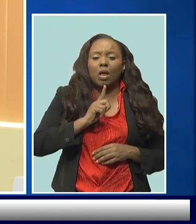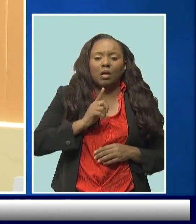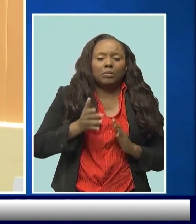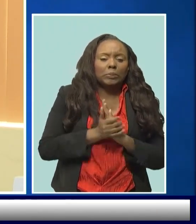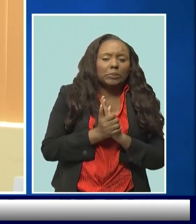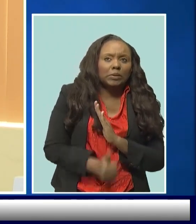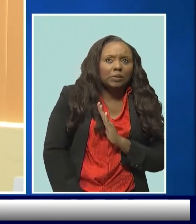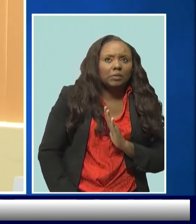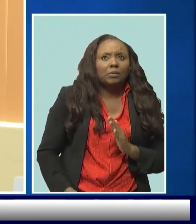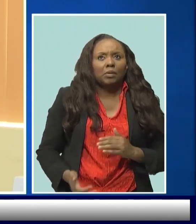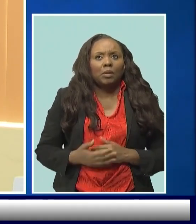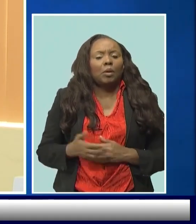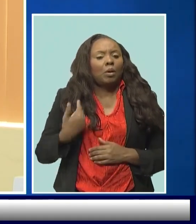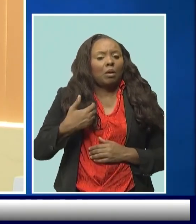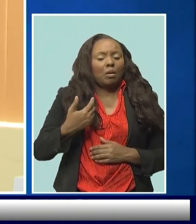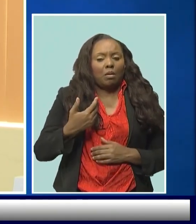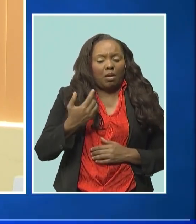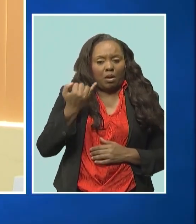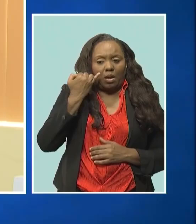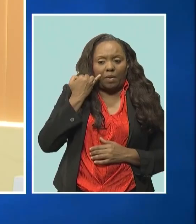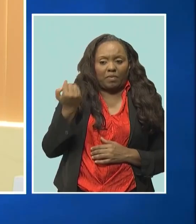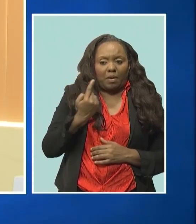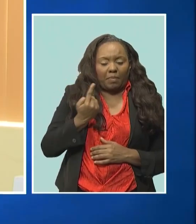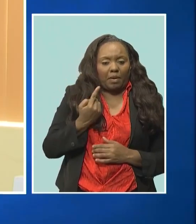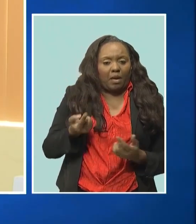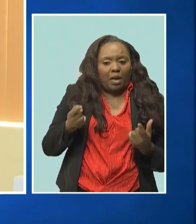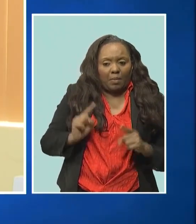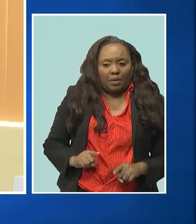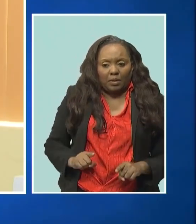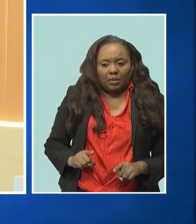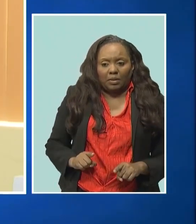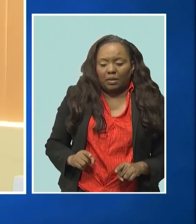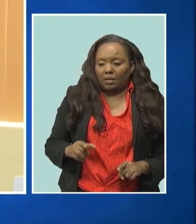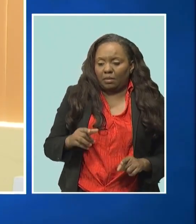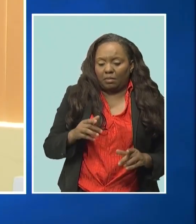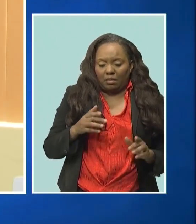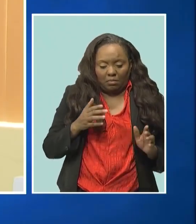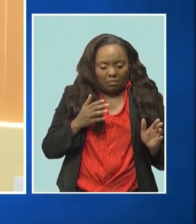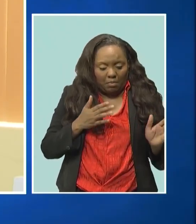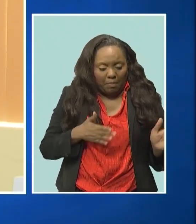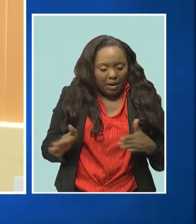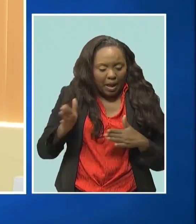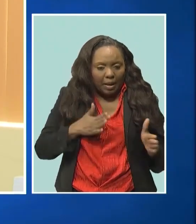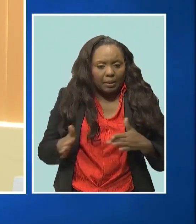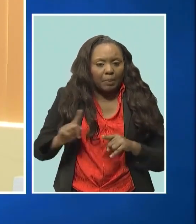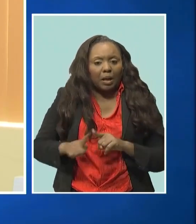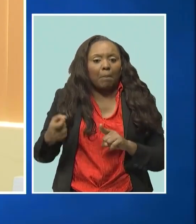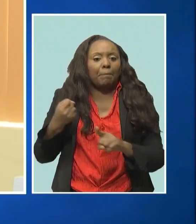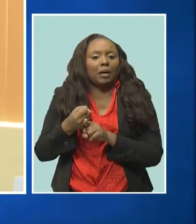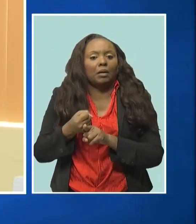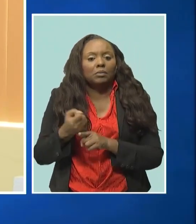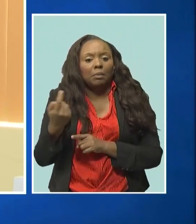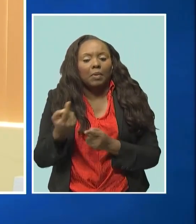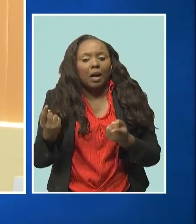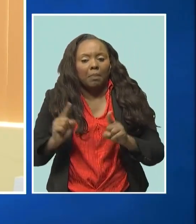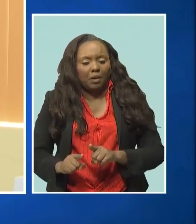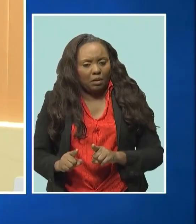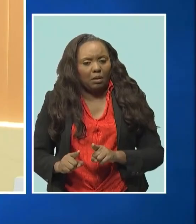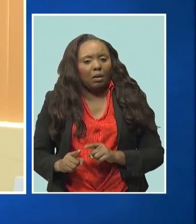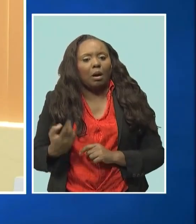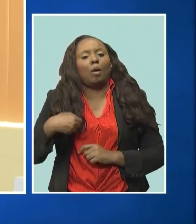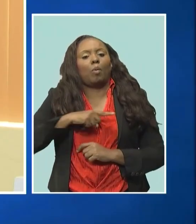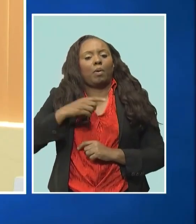of contingencies. We will have plans, but you know the nature of the industry, how it is right